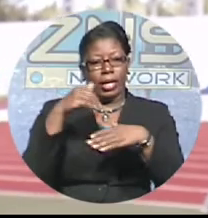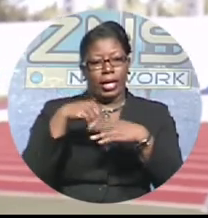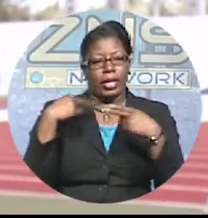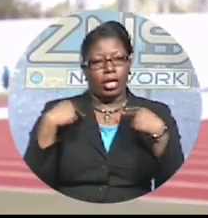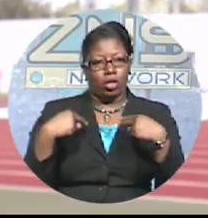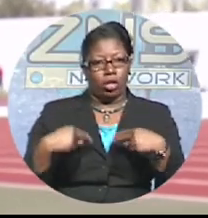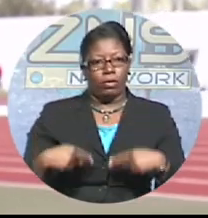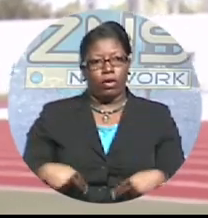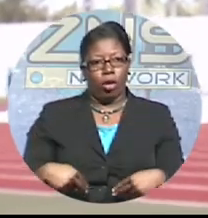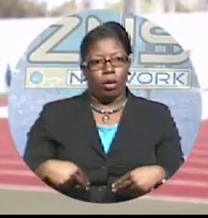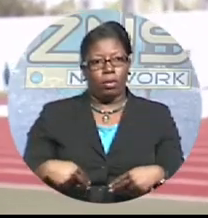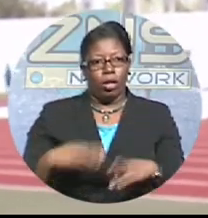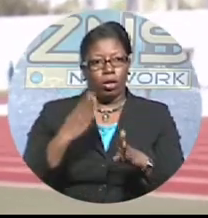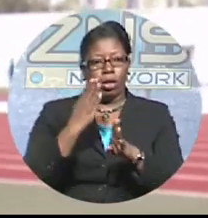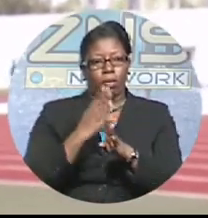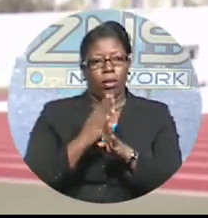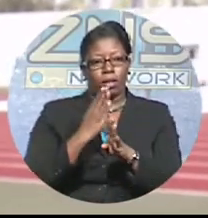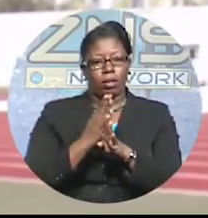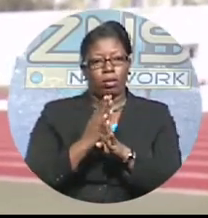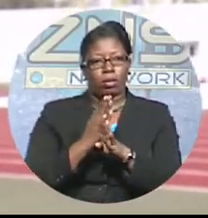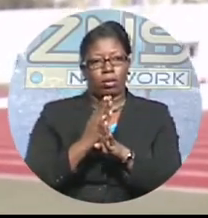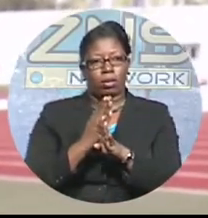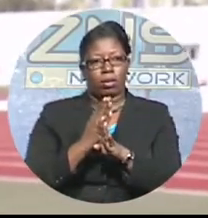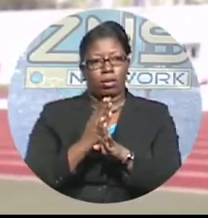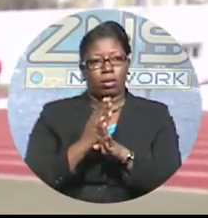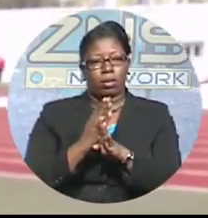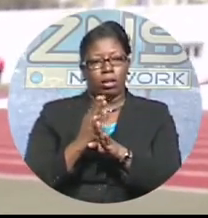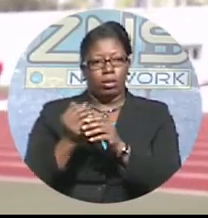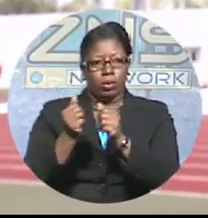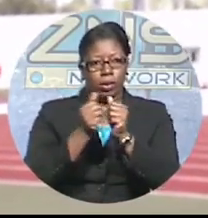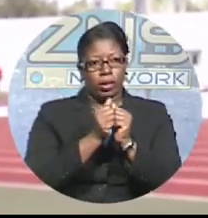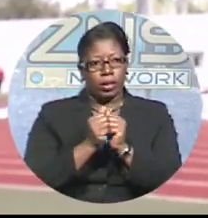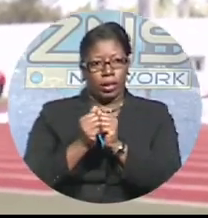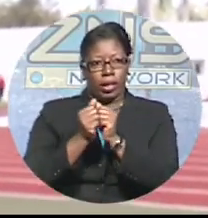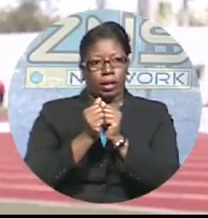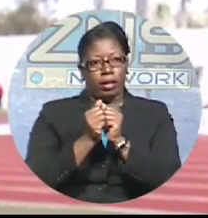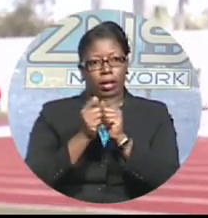uniforms. There will be bus in one convoy as any other team arriving officially to the Games Village.